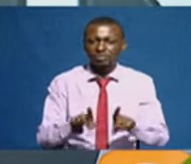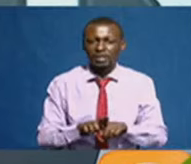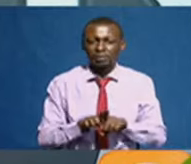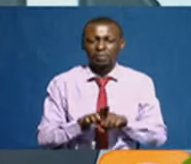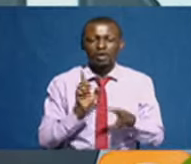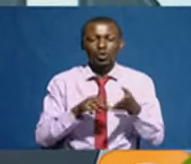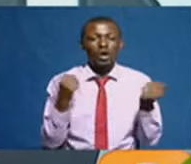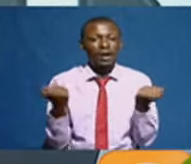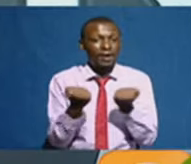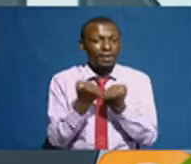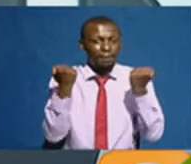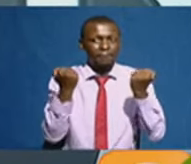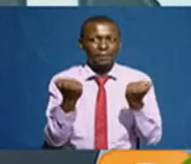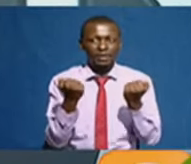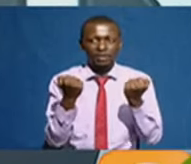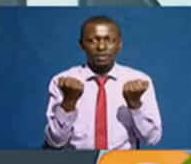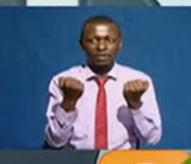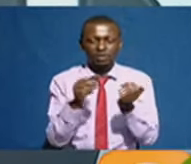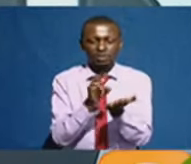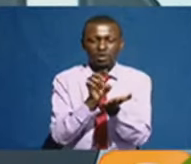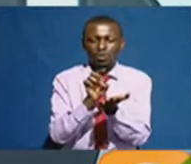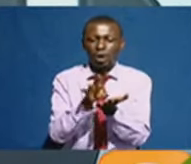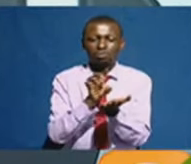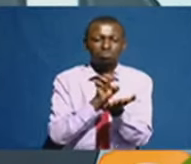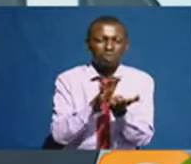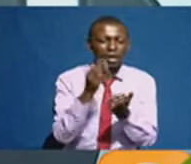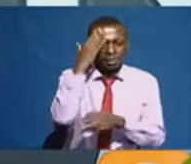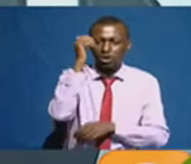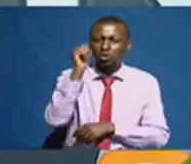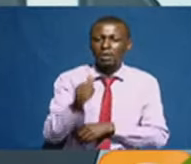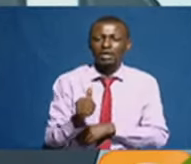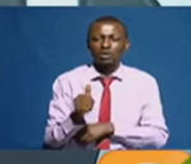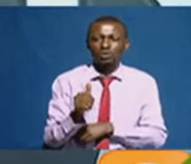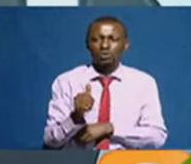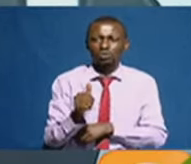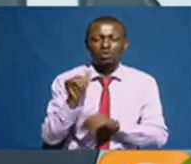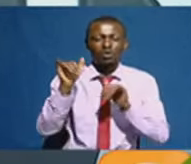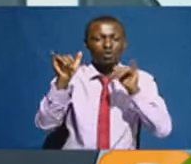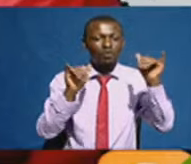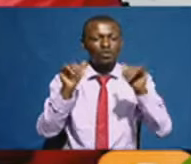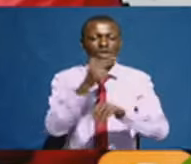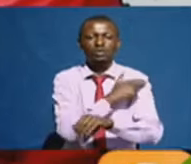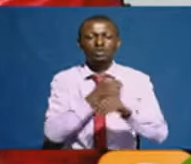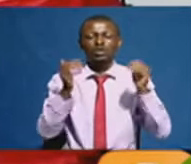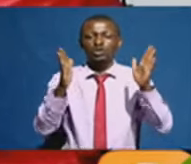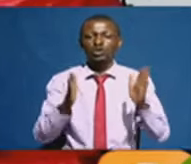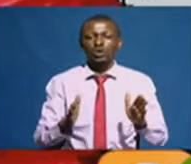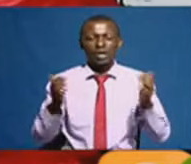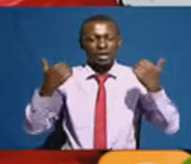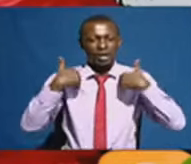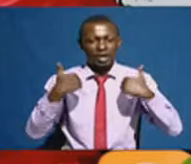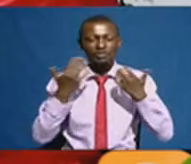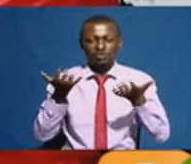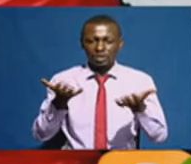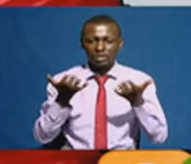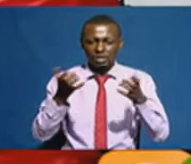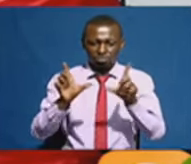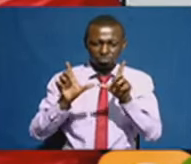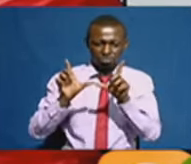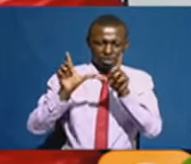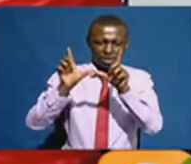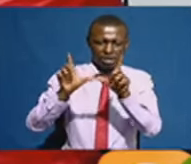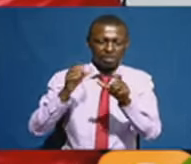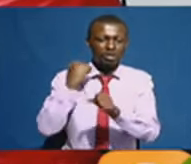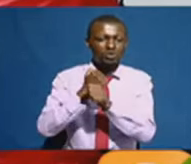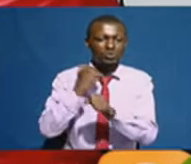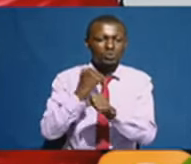what happens now is you sack them, and I don't know, but there's reports that even those foreign doctors, first of all, need permits to work. Yes, to be able to work. And those permits